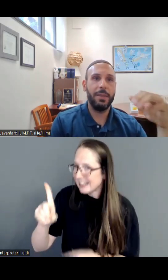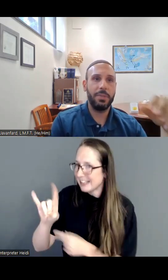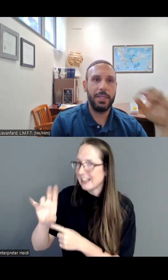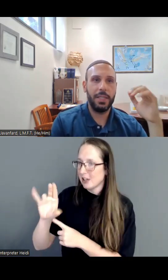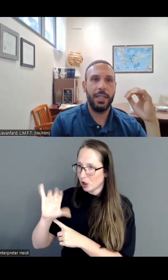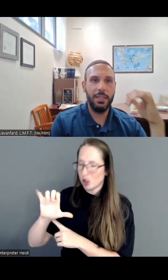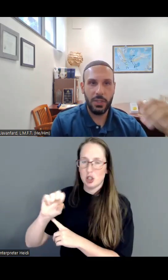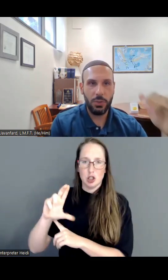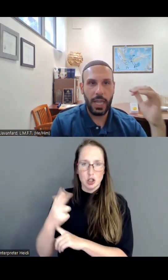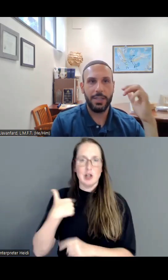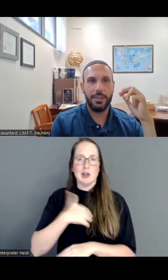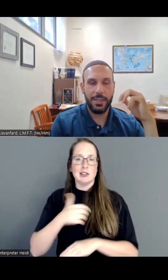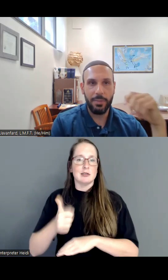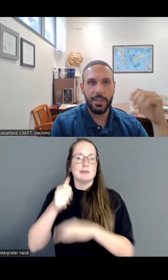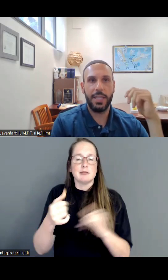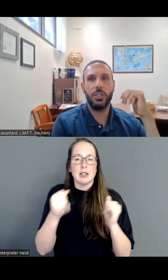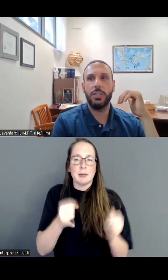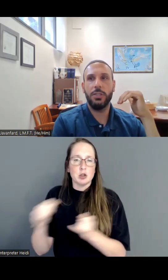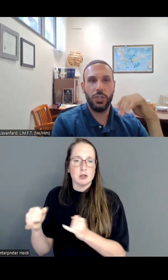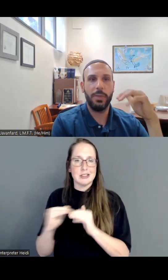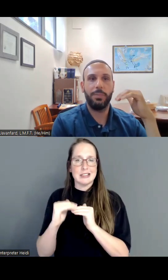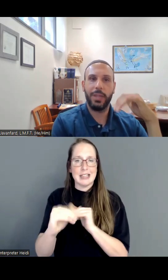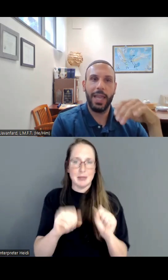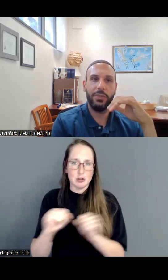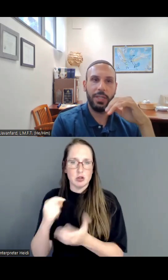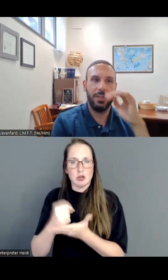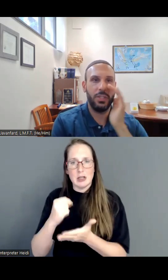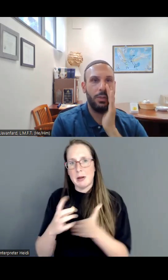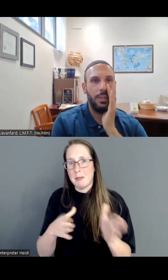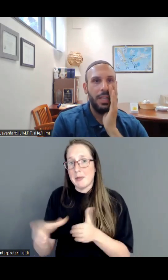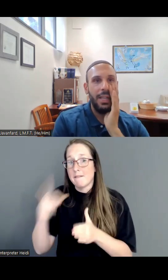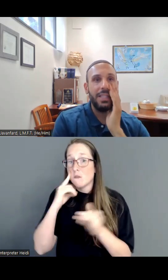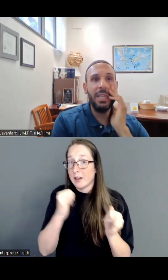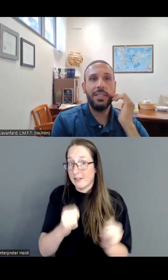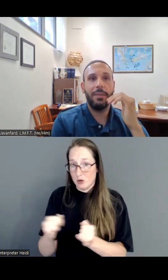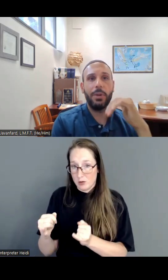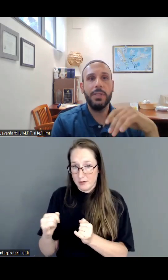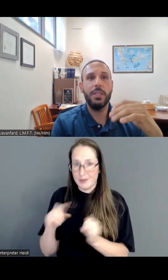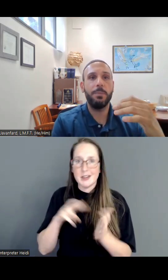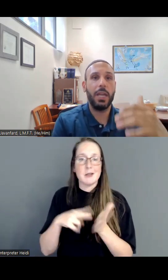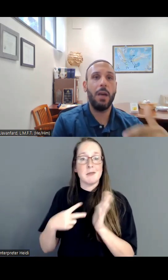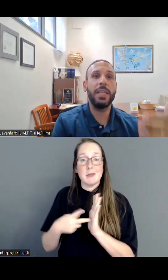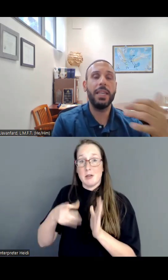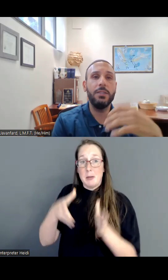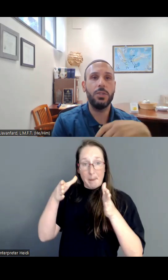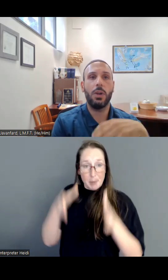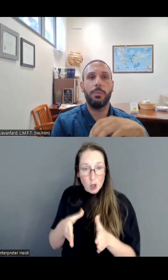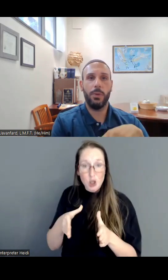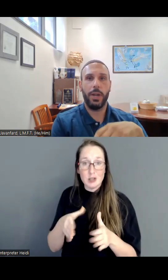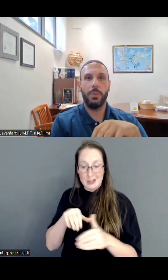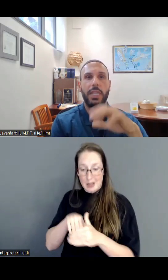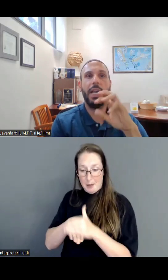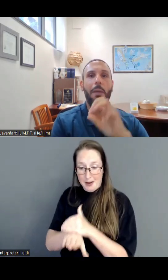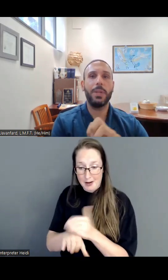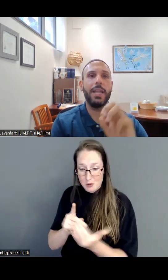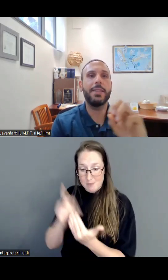developing and implementing an individualized stabilization treatment plan for the individual. This means that a person is coming into our